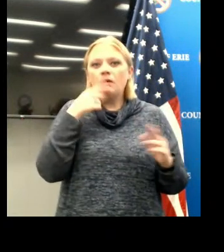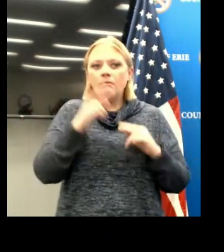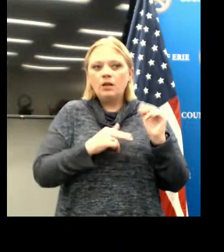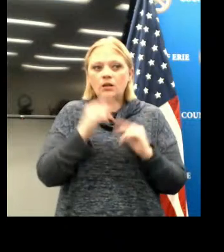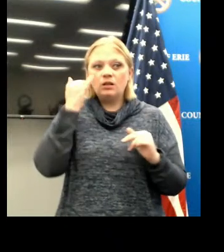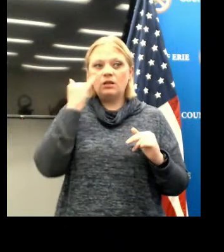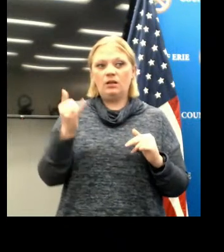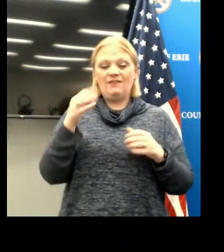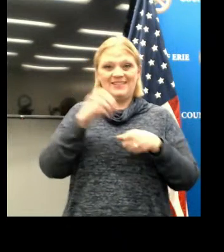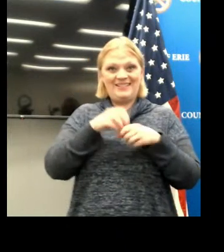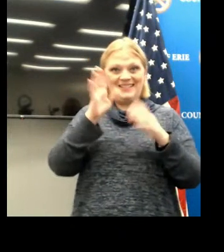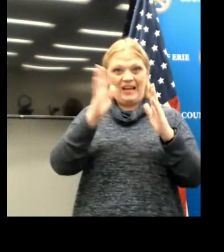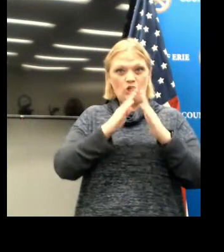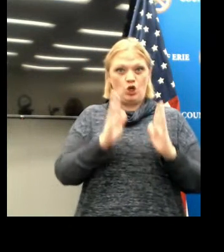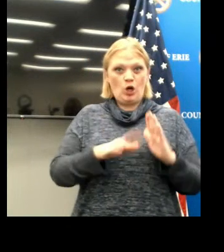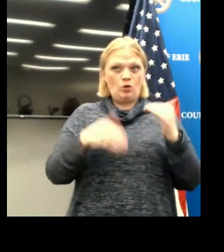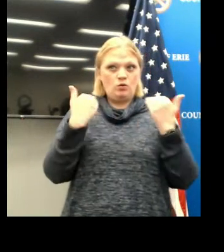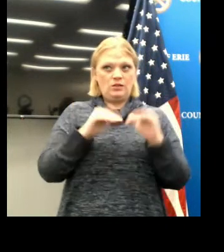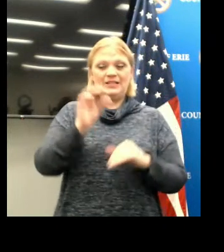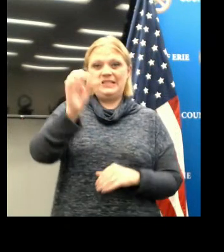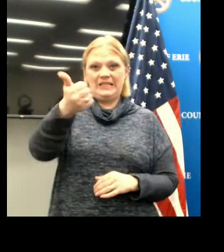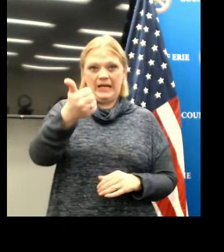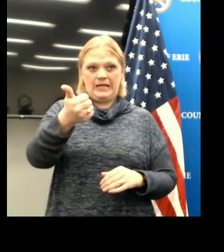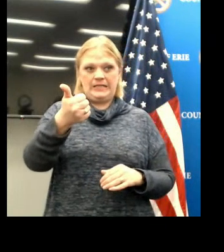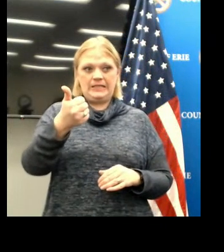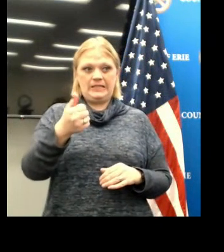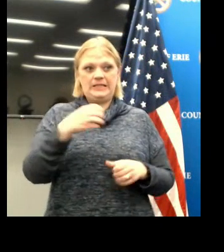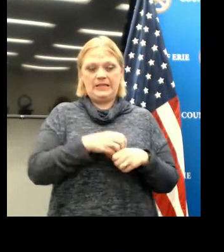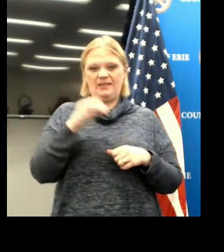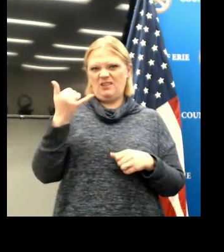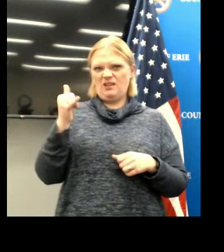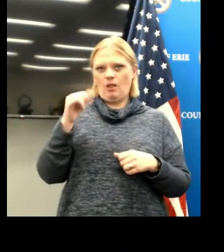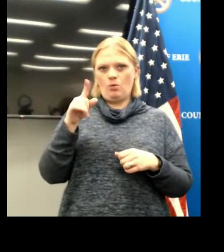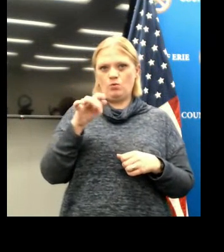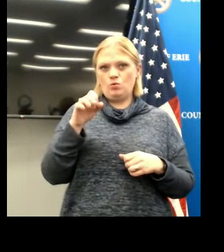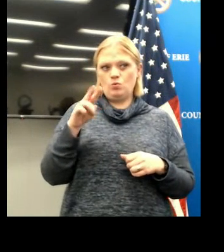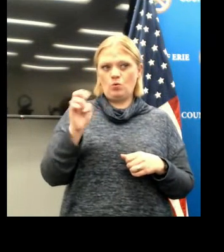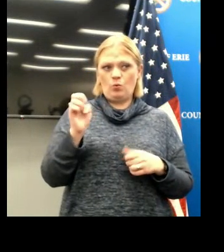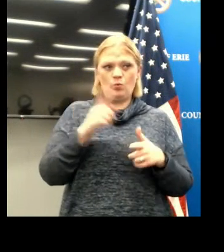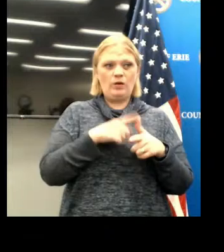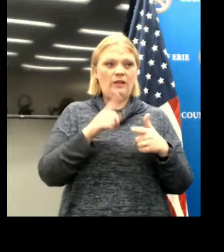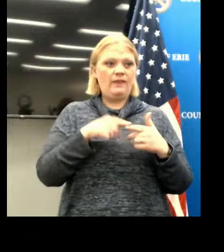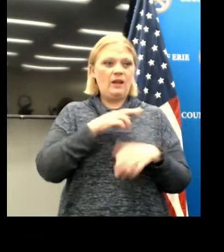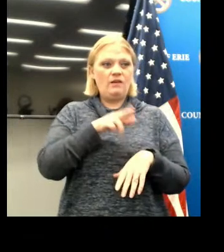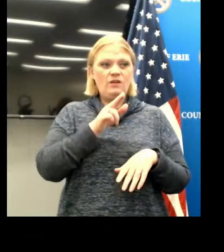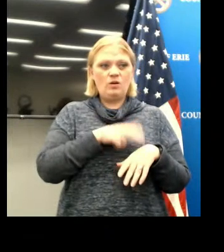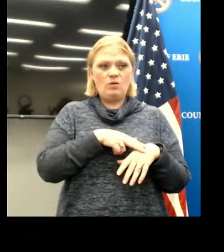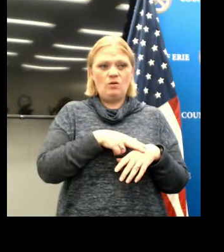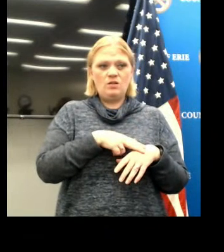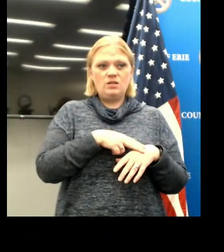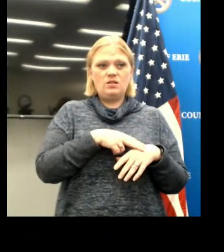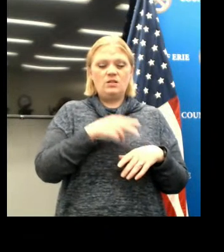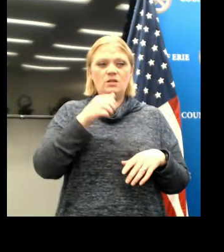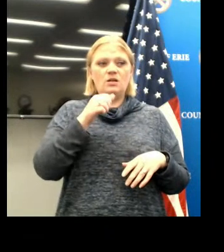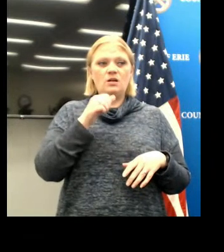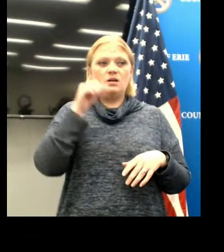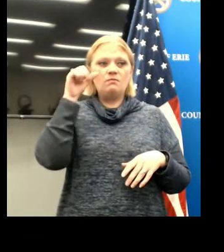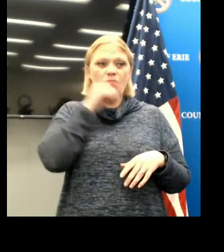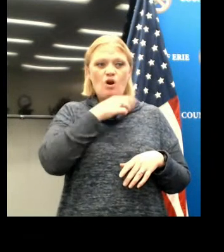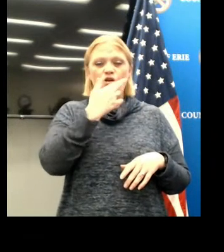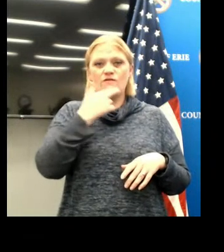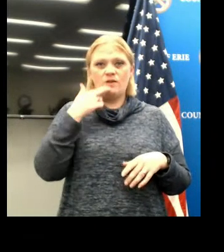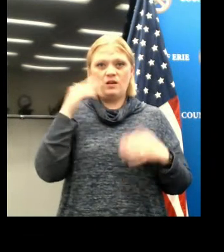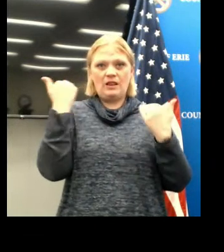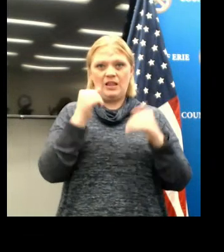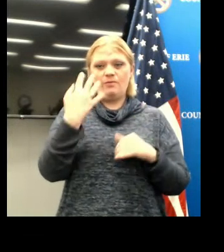residential gathering, it is a limit to 10 in the yellow cluster zone. And then, of course, in the yellow cluster zone, bars and restaurants are limited